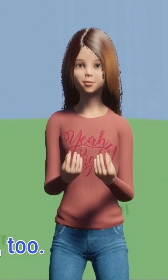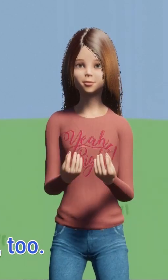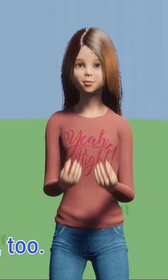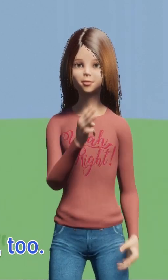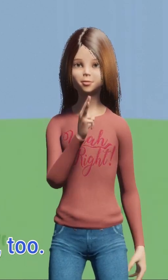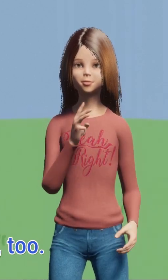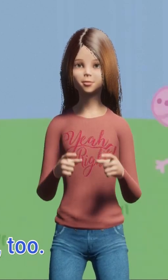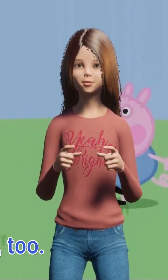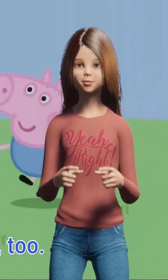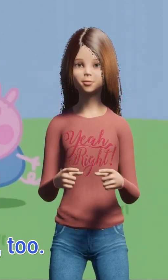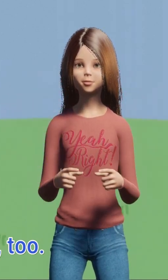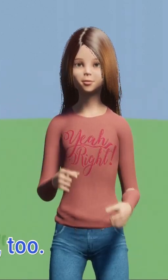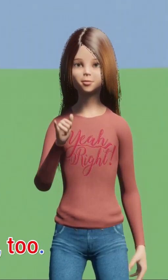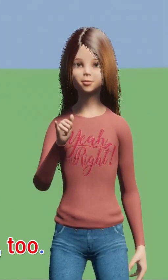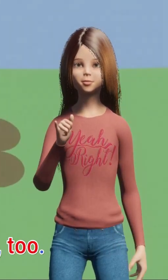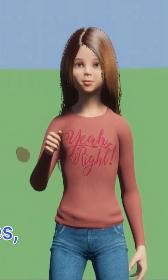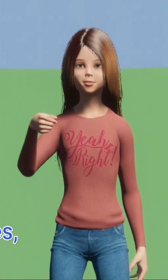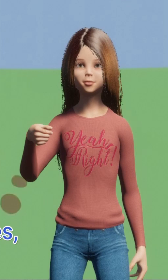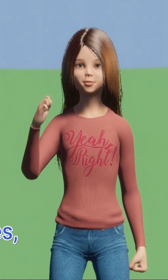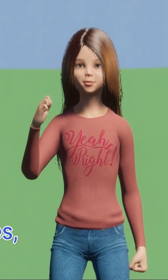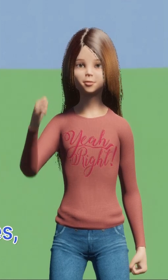George likes to jump in muddy puddles, too.